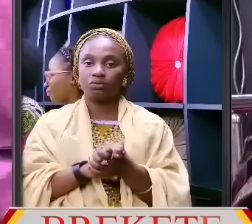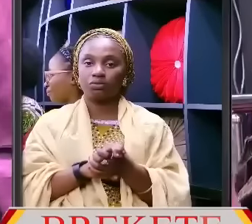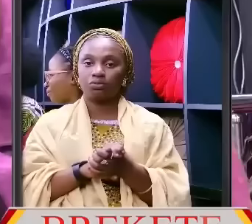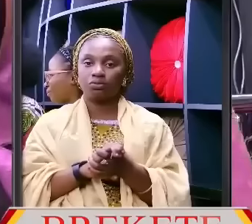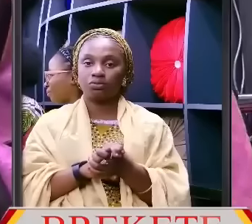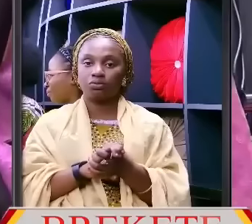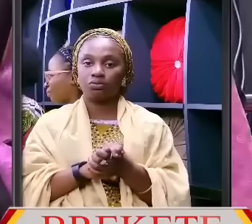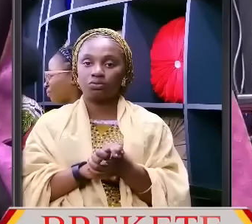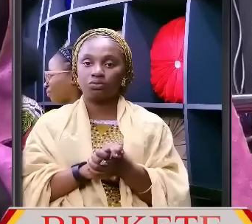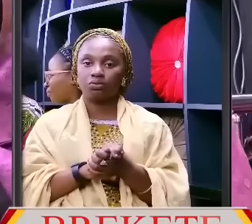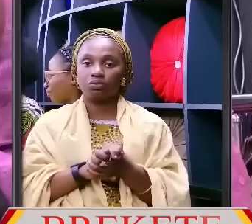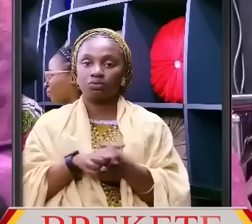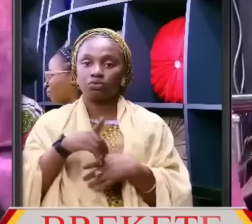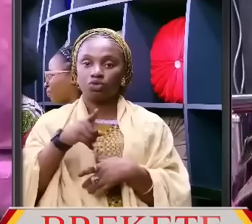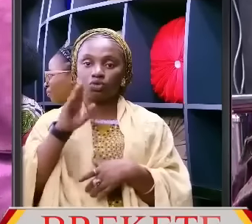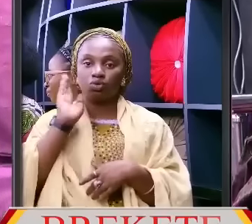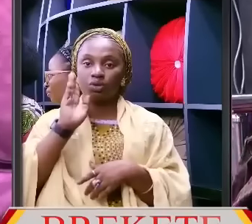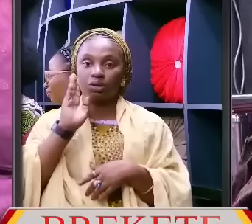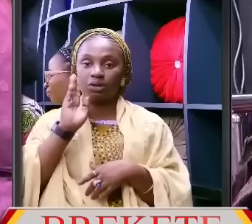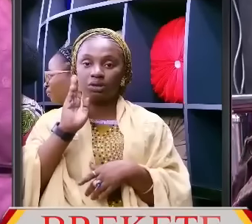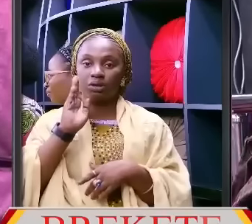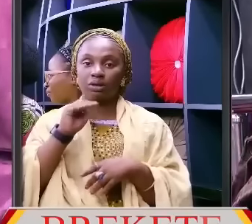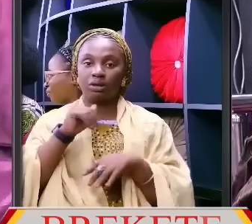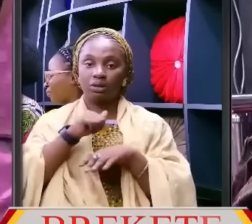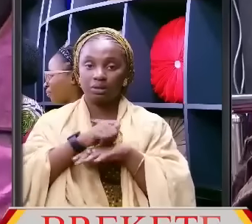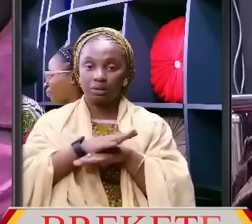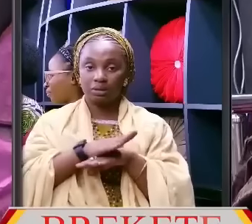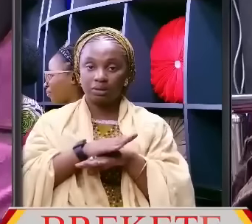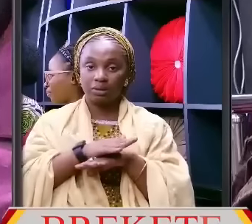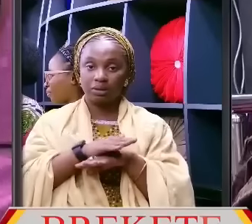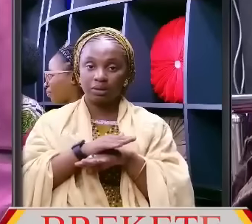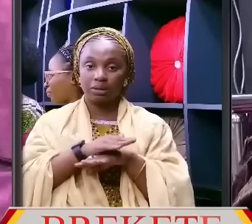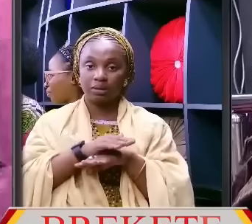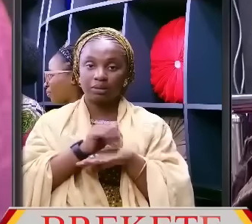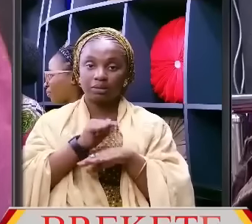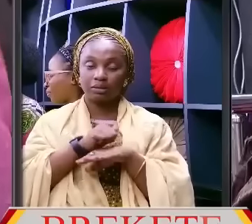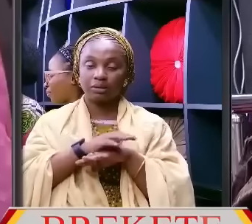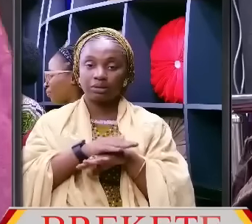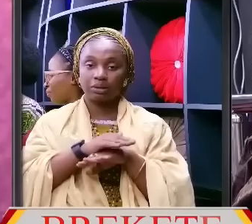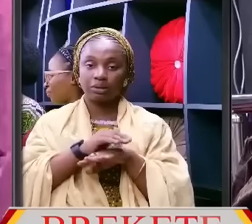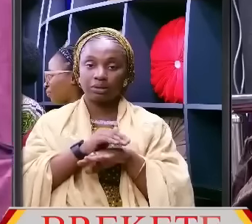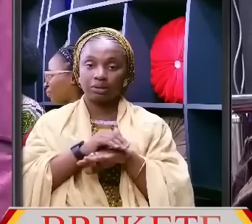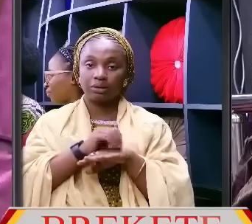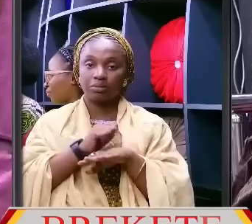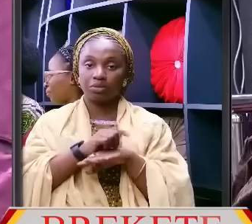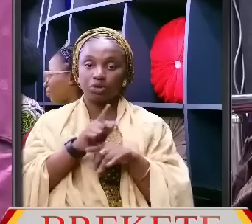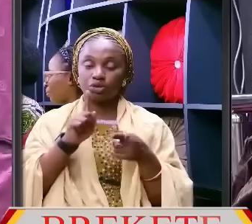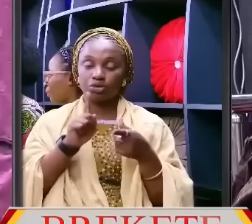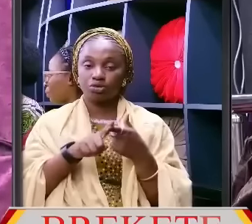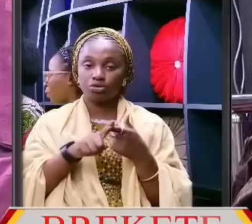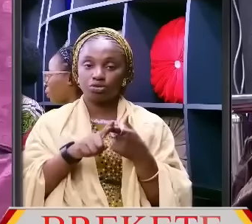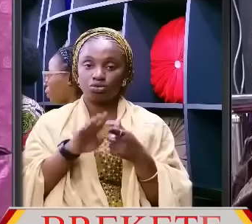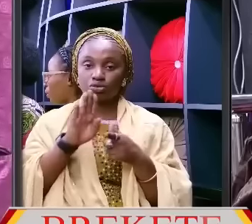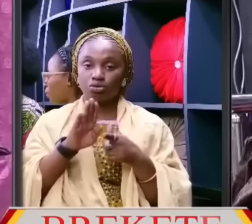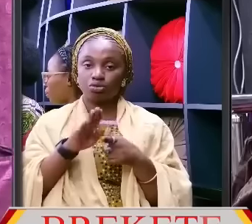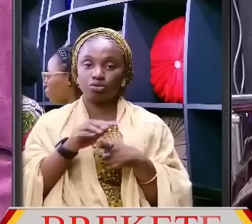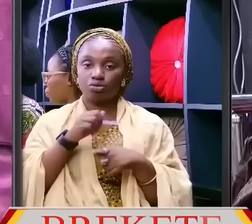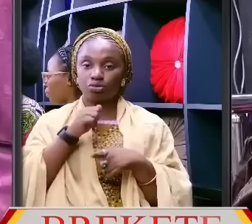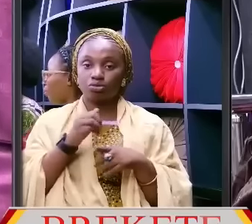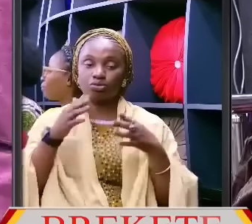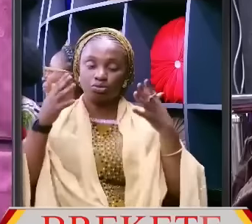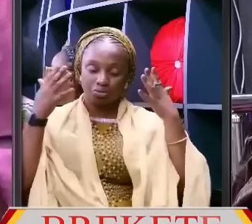You go send message to my ancestors. Thank you. Pending when I come. But thank God you are a gentleman. You know,